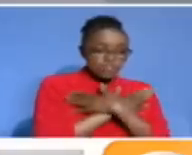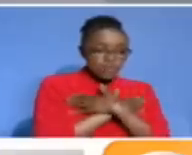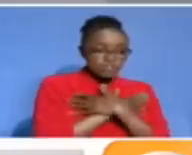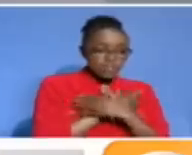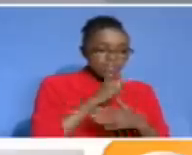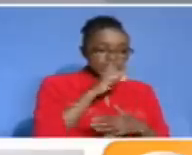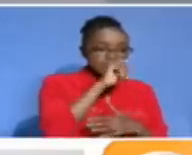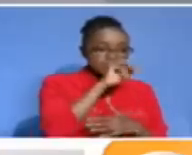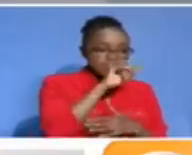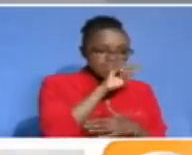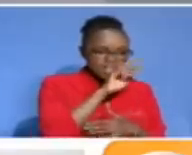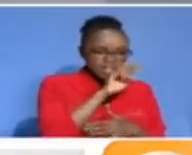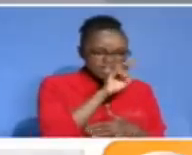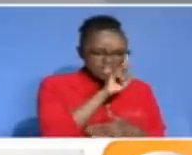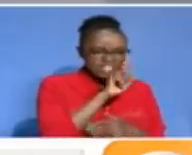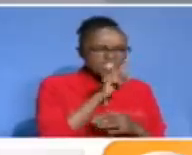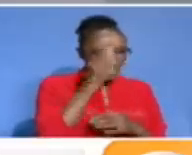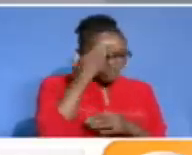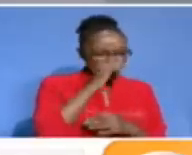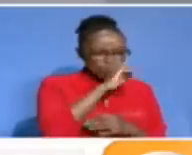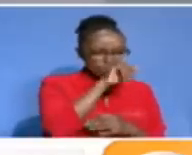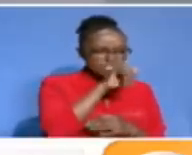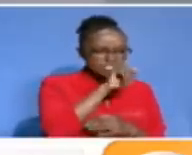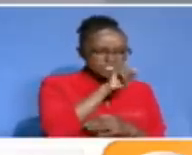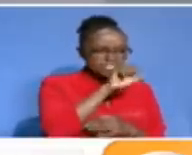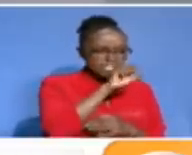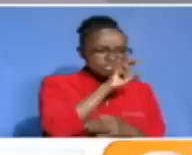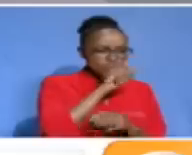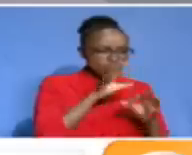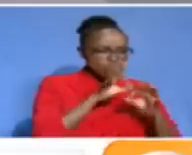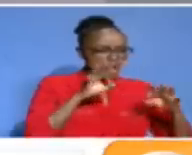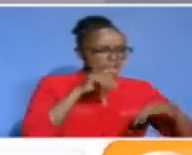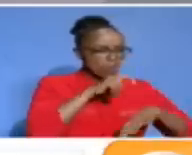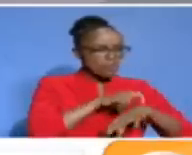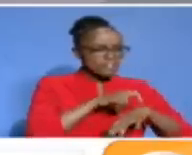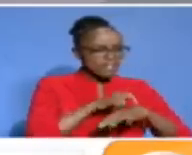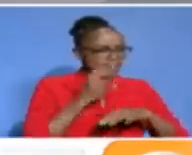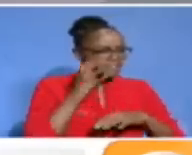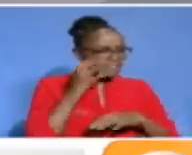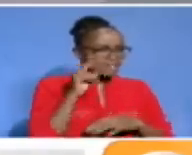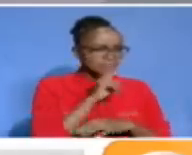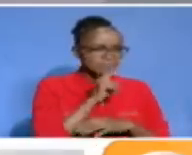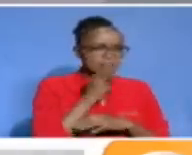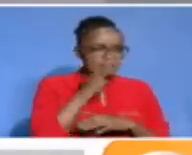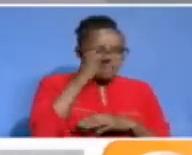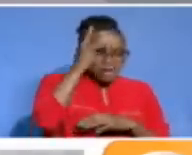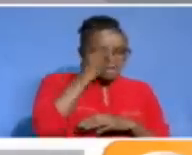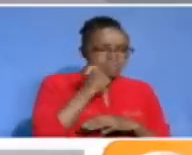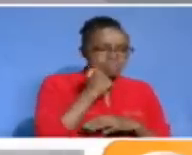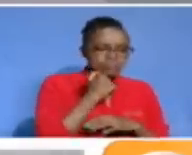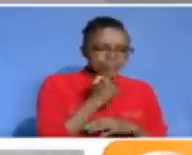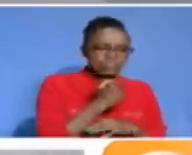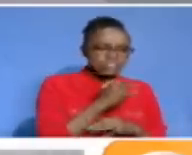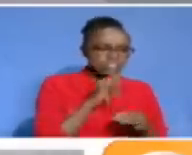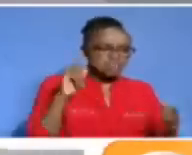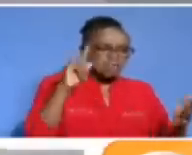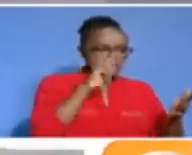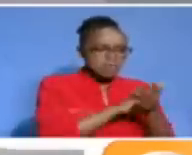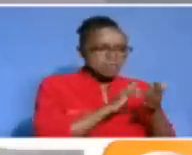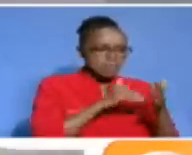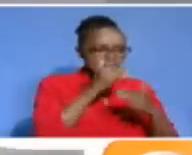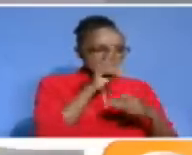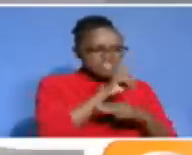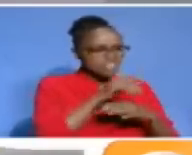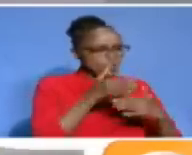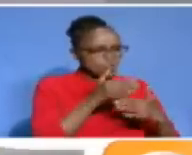Dean, who said she knew Jason very well for a long time. Yeah. Very sad. His parents, I'm told, are coming the next day or